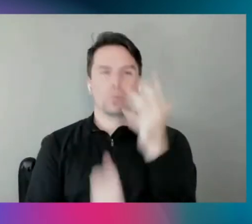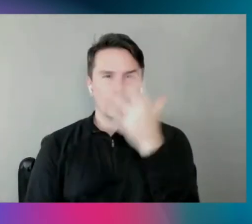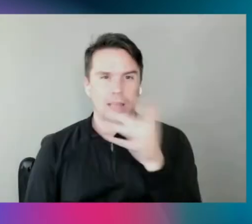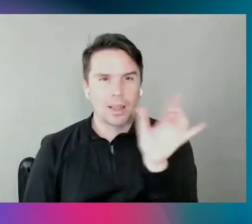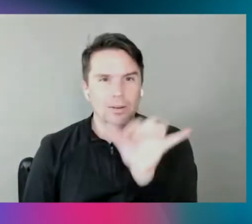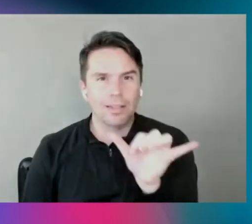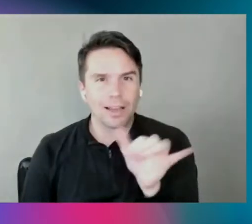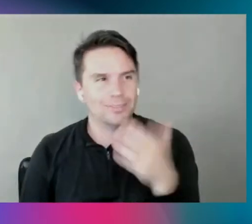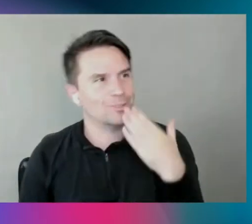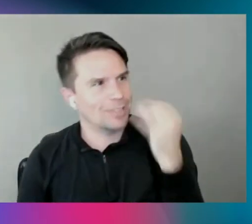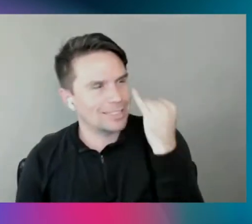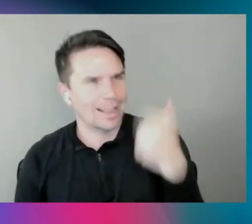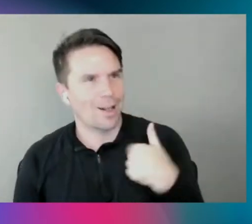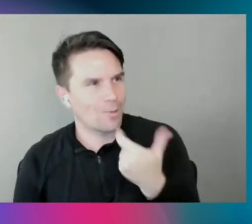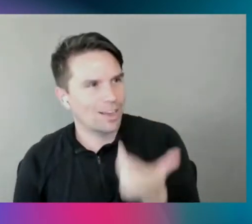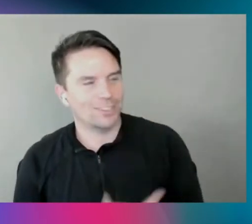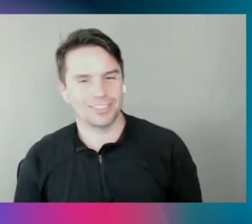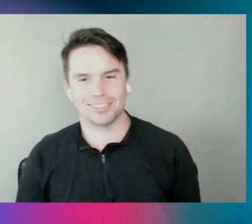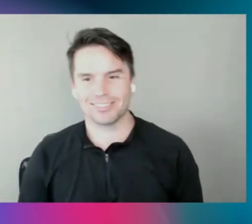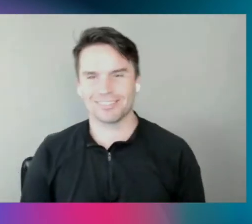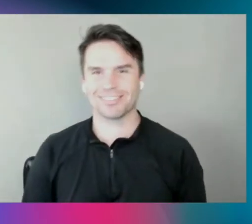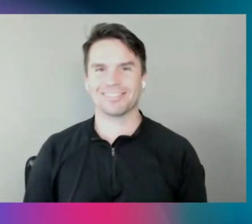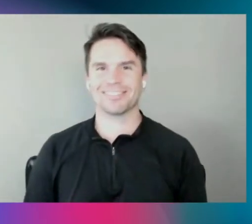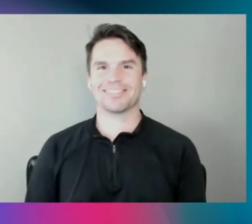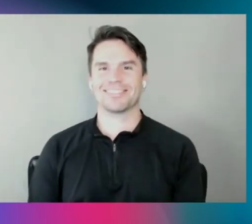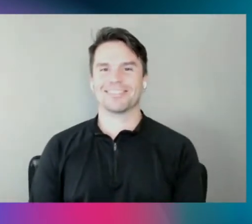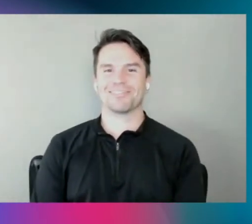it. All right.